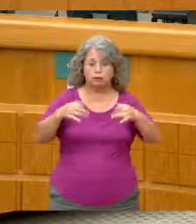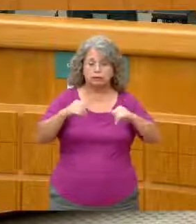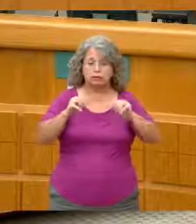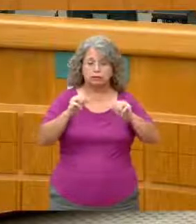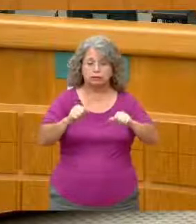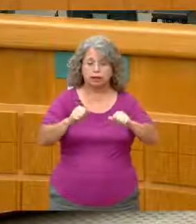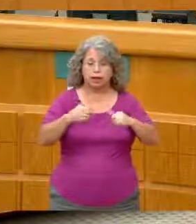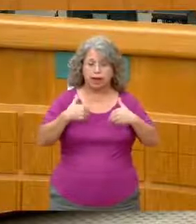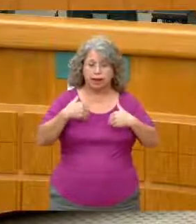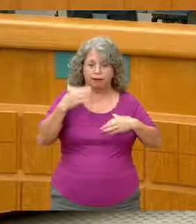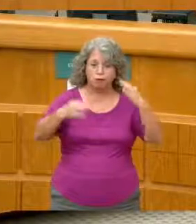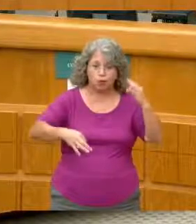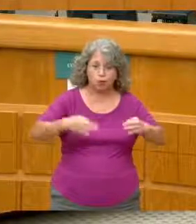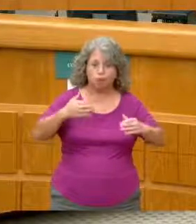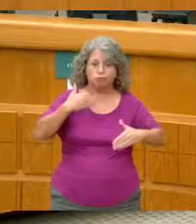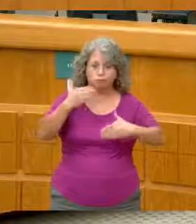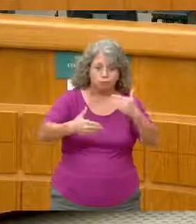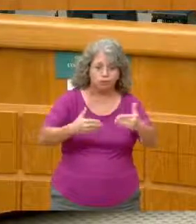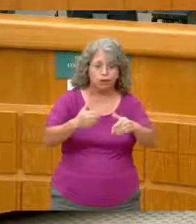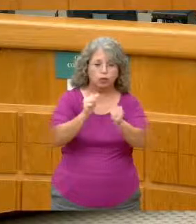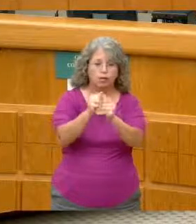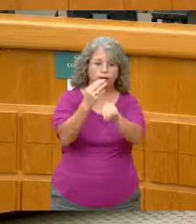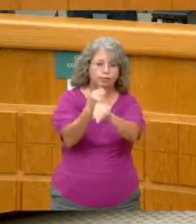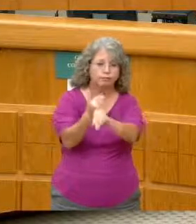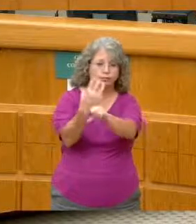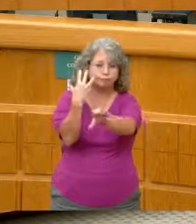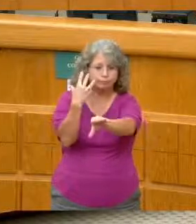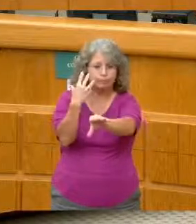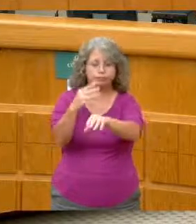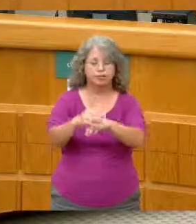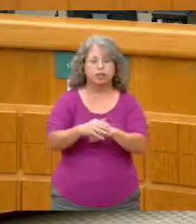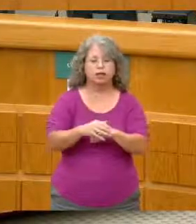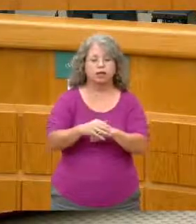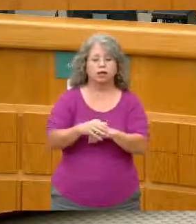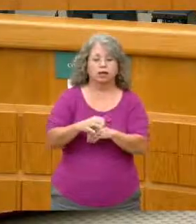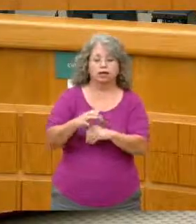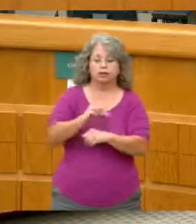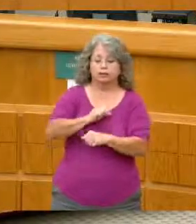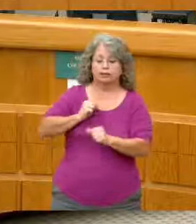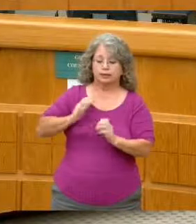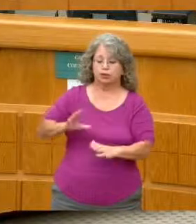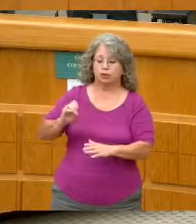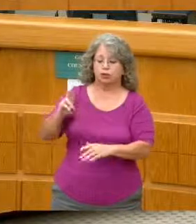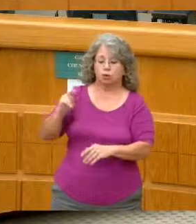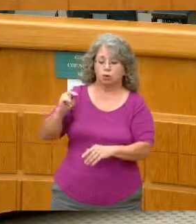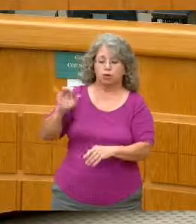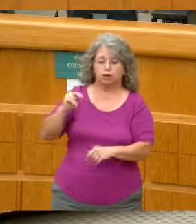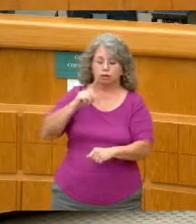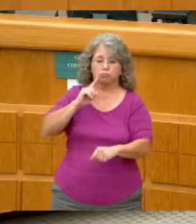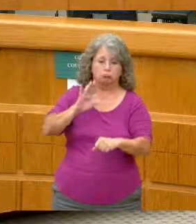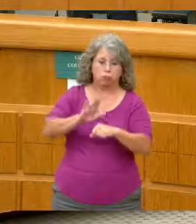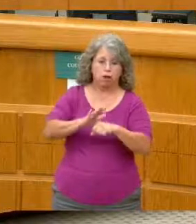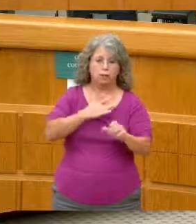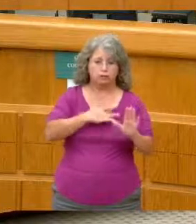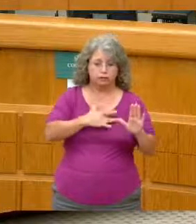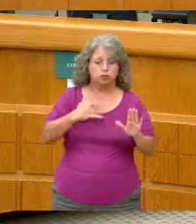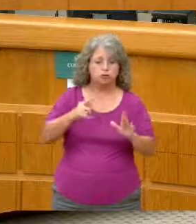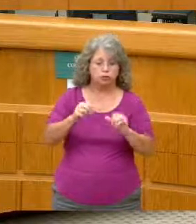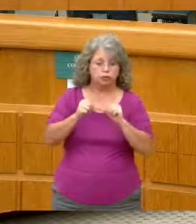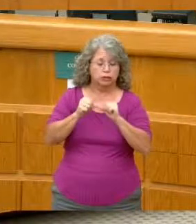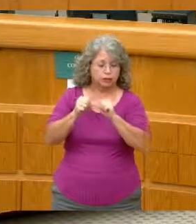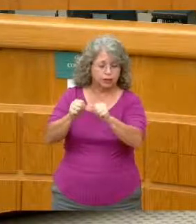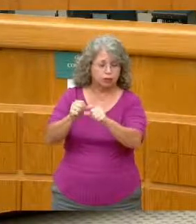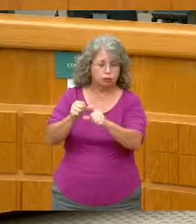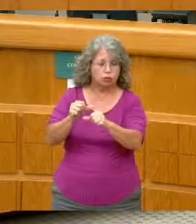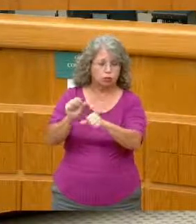teamwork, and we shared that with Senator Cornyn yesterday. He also helped to pledge to continue to work on the next coronavirus relief